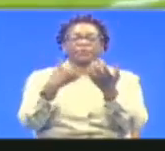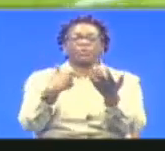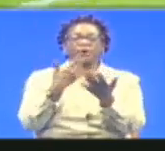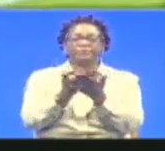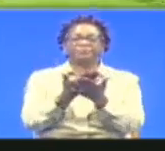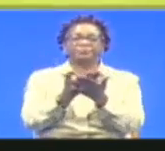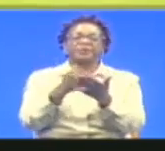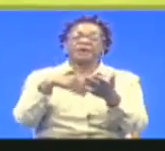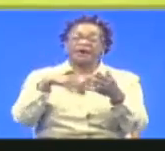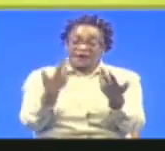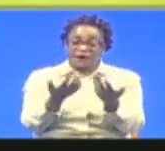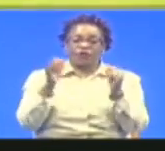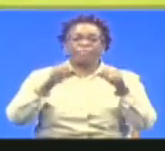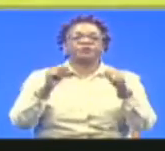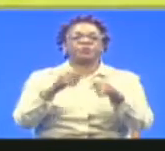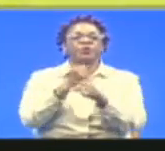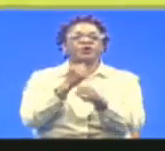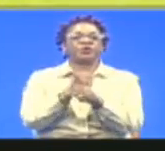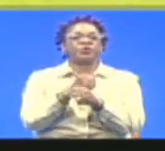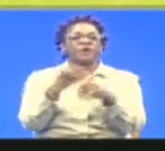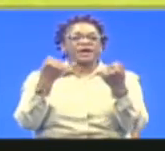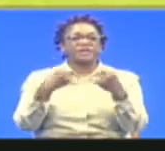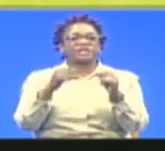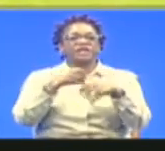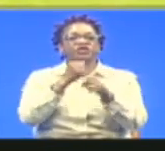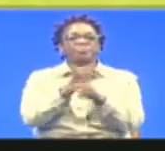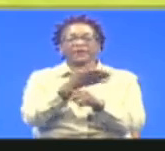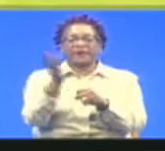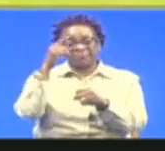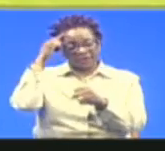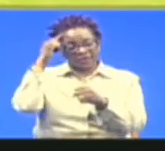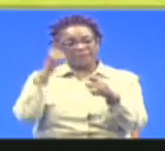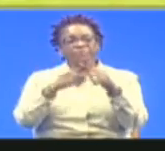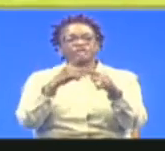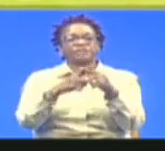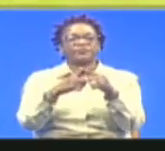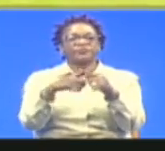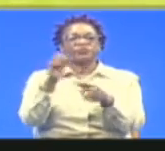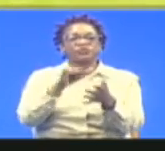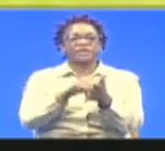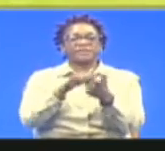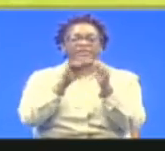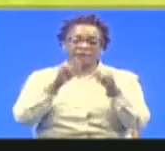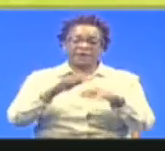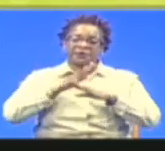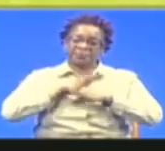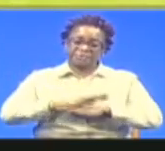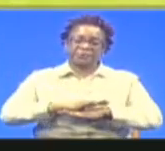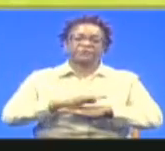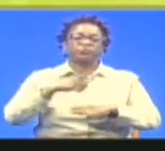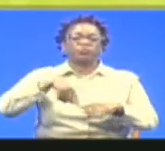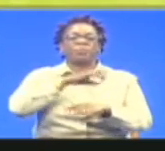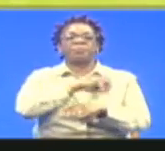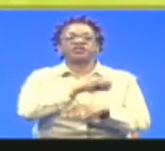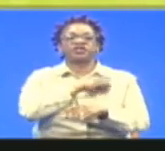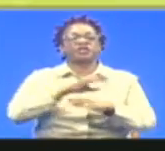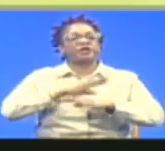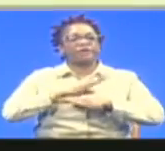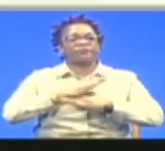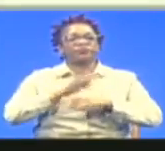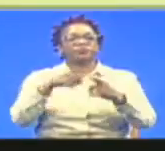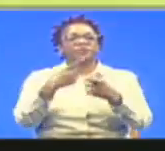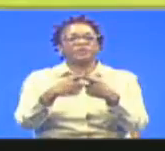we be playing? So I tried to make them think positive. So we tried to keep calm. We were patient enough, and then we